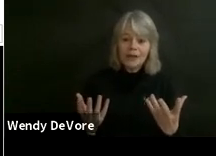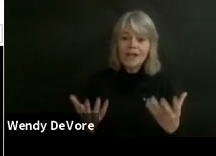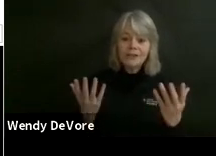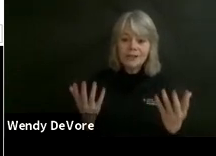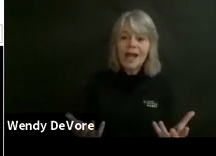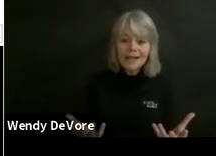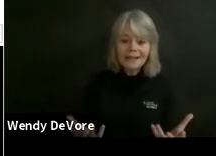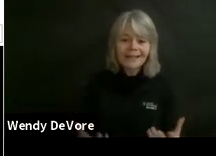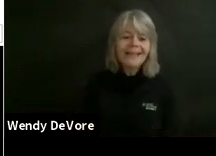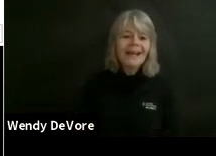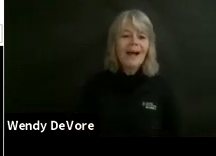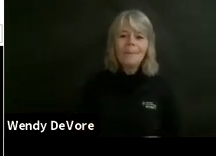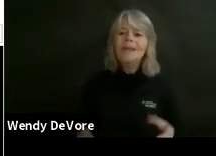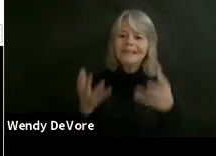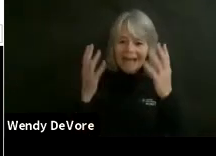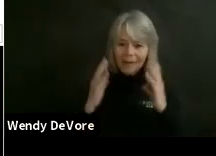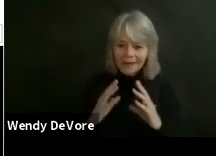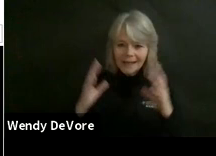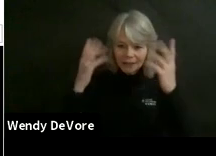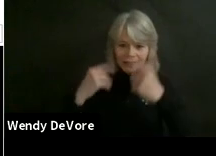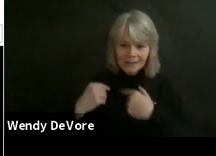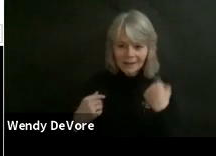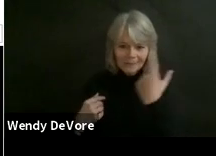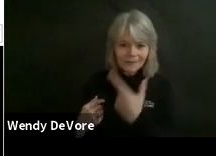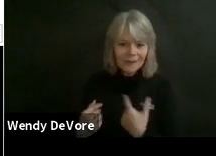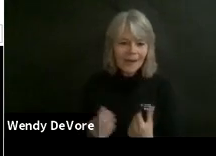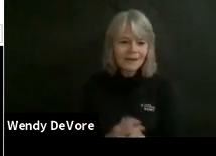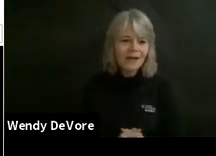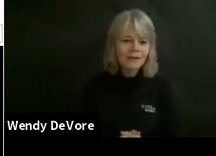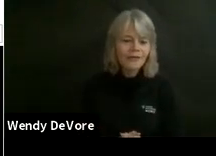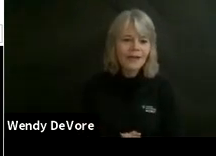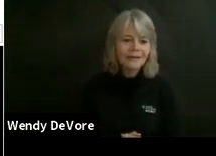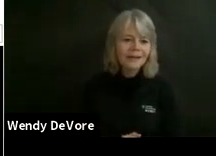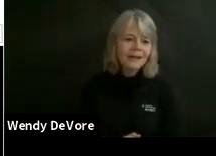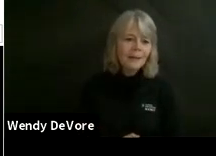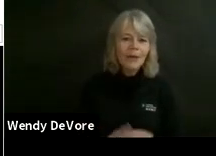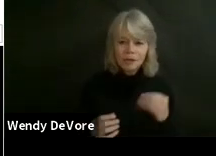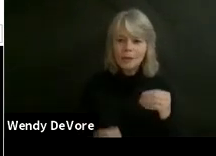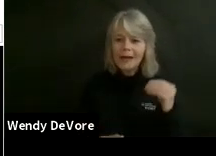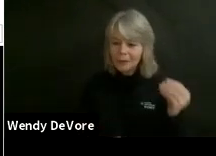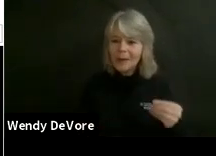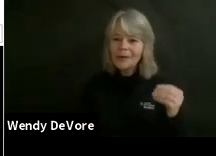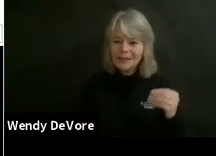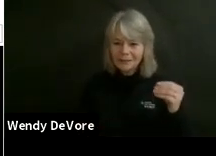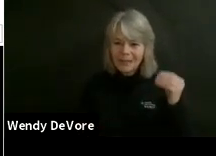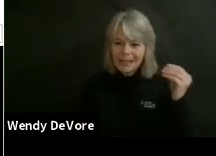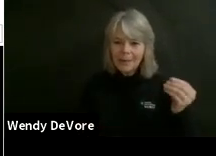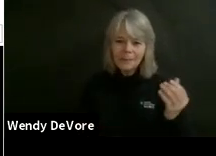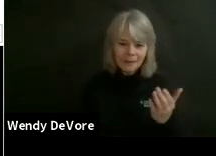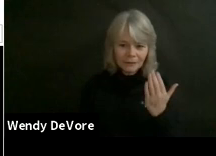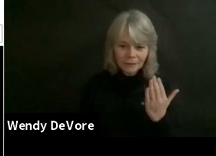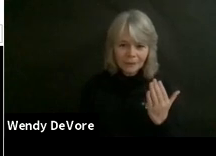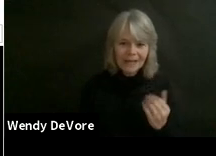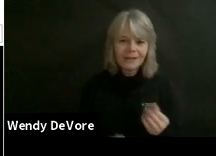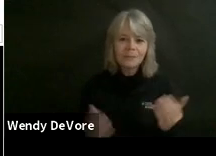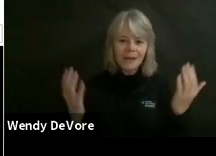and they're like, that's nice. Because now they can actually see my entire face. But you do have to remember to speak up